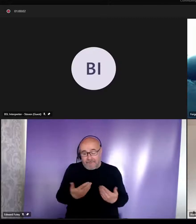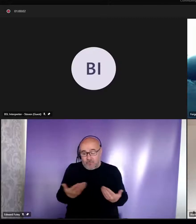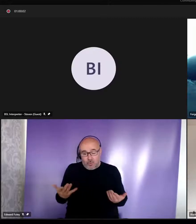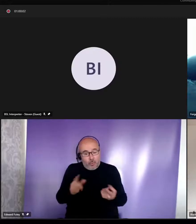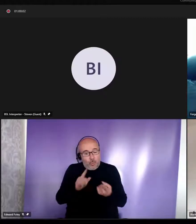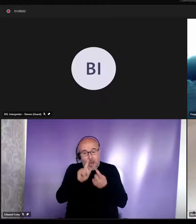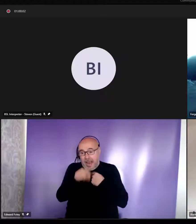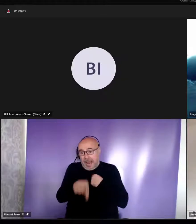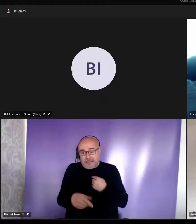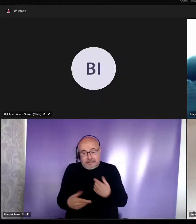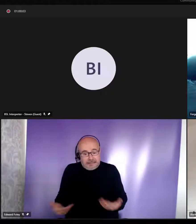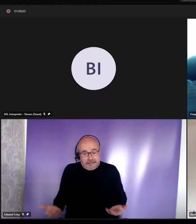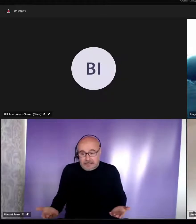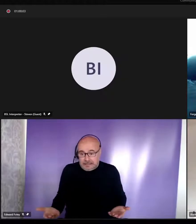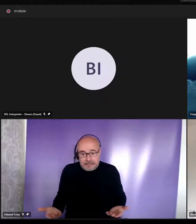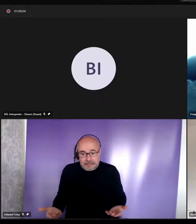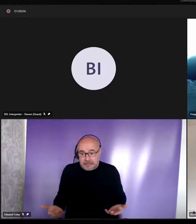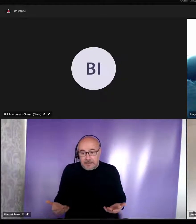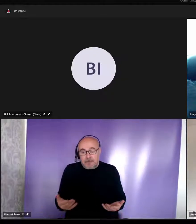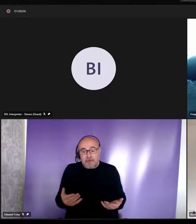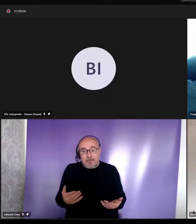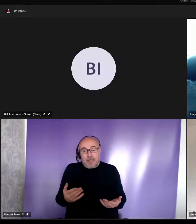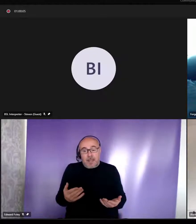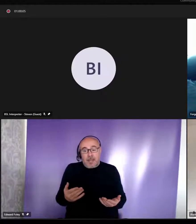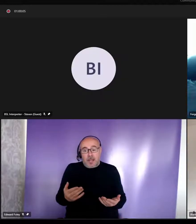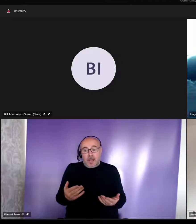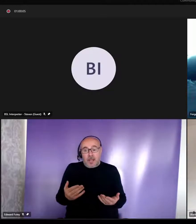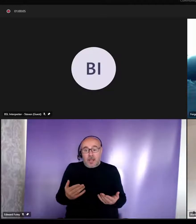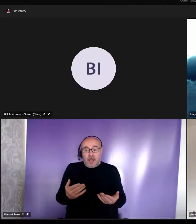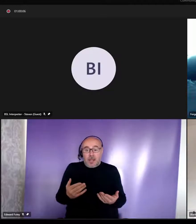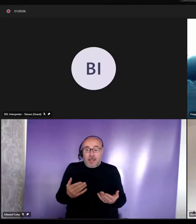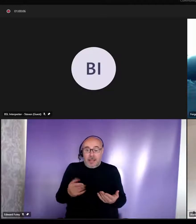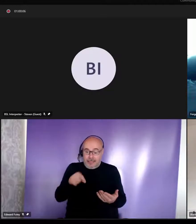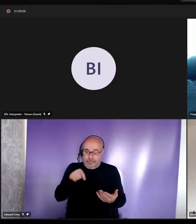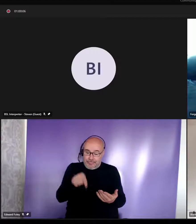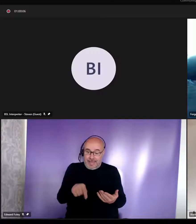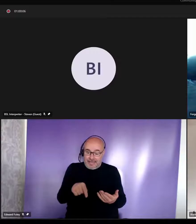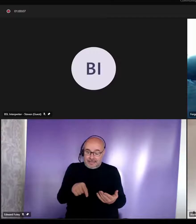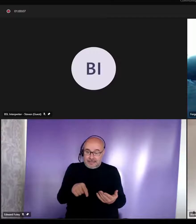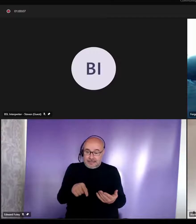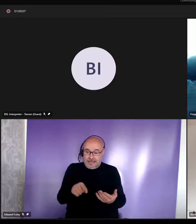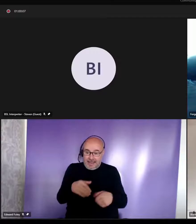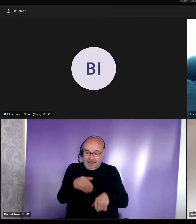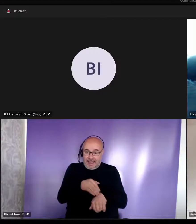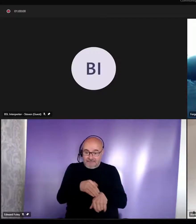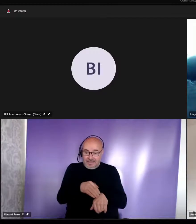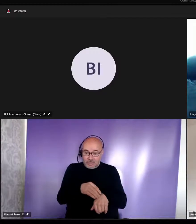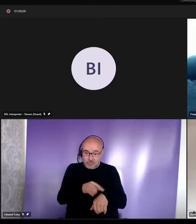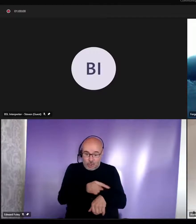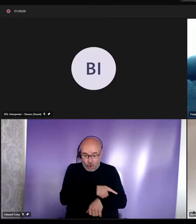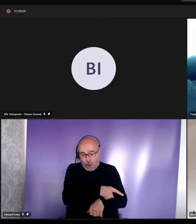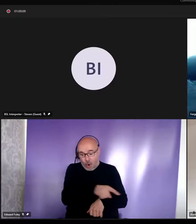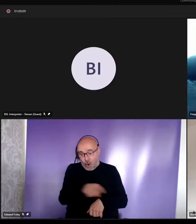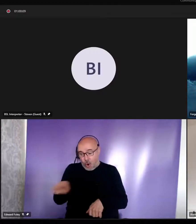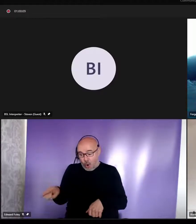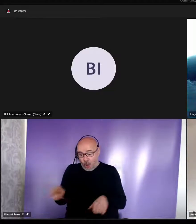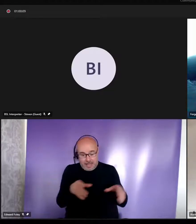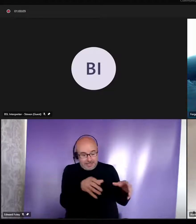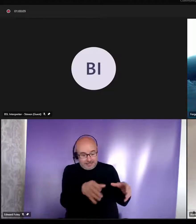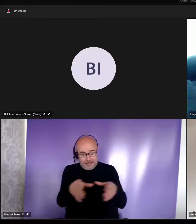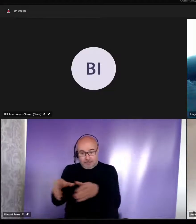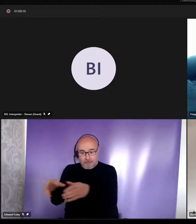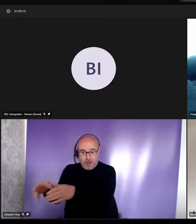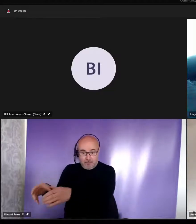this resource, I think the question that's being asked is across the council as a whole, if I've picked that up right, Councillor McLaughlin,